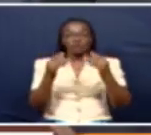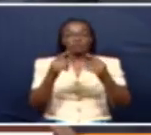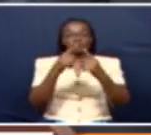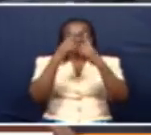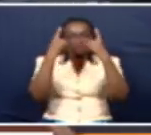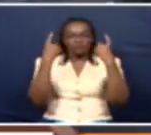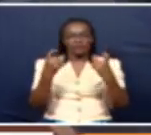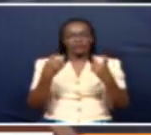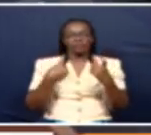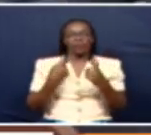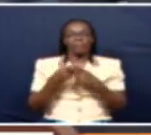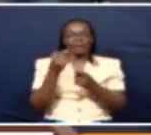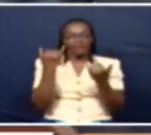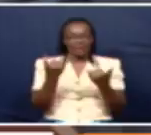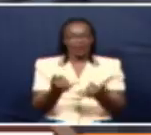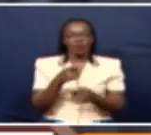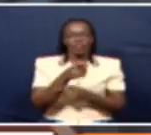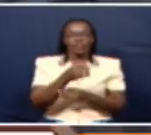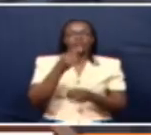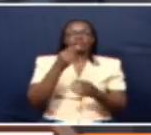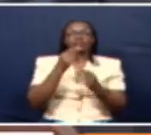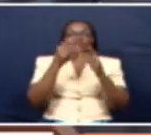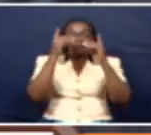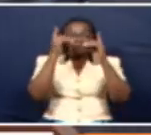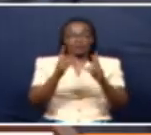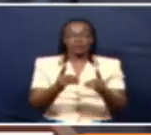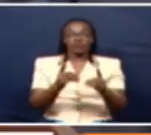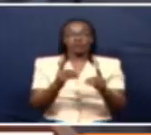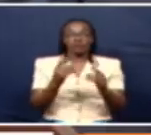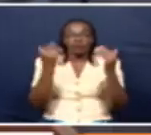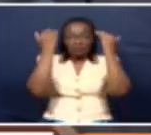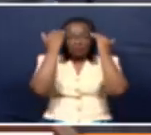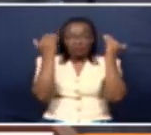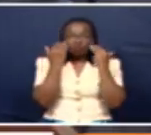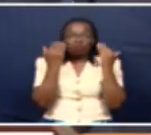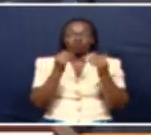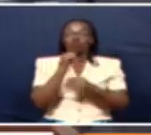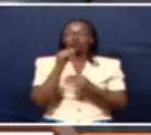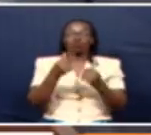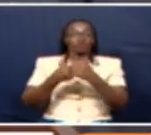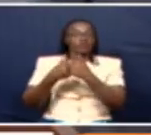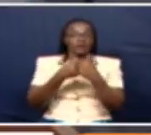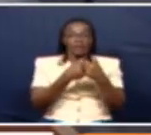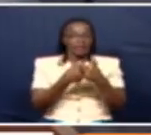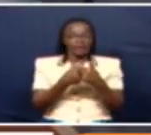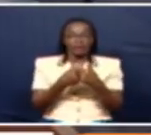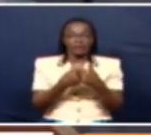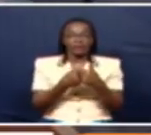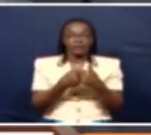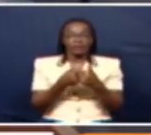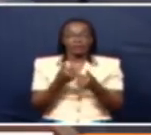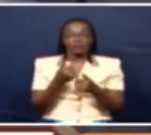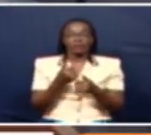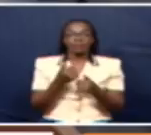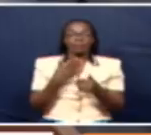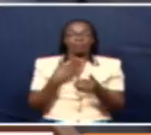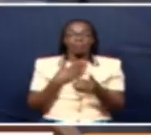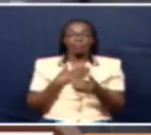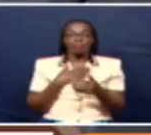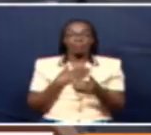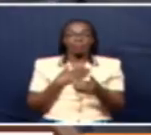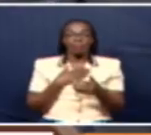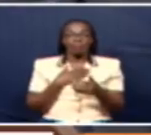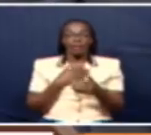this was the verdict. The court did not challenge my overwhelming mandate